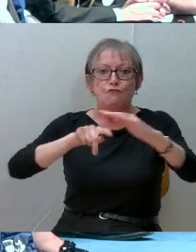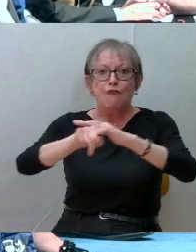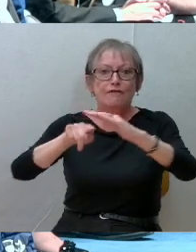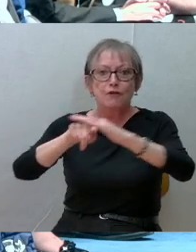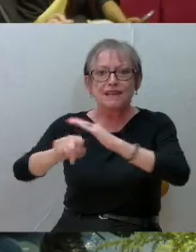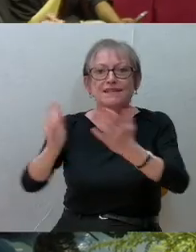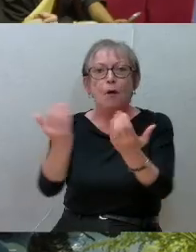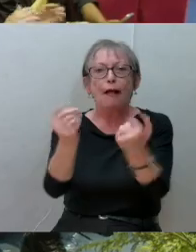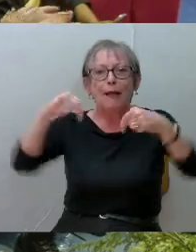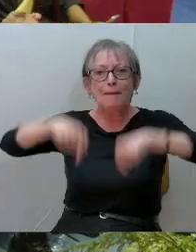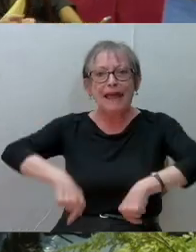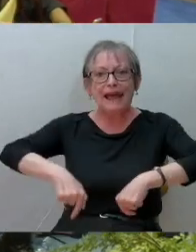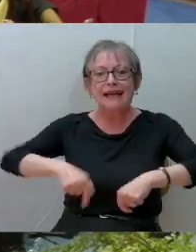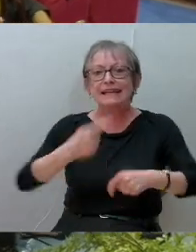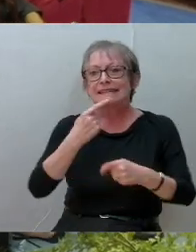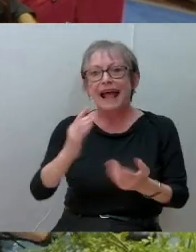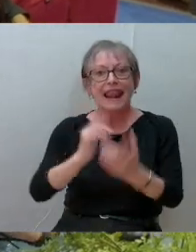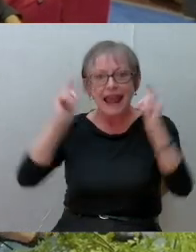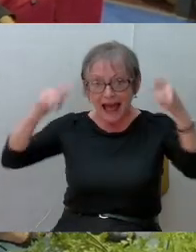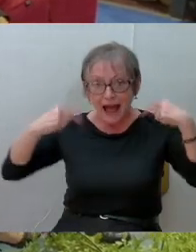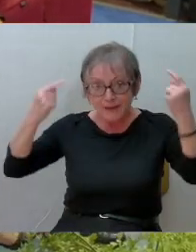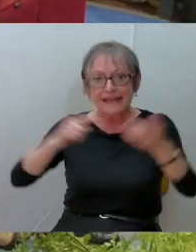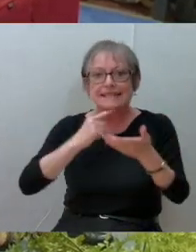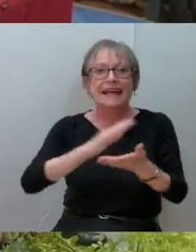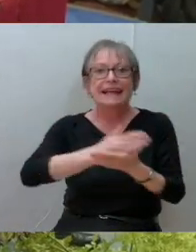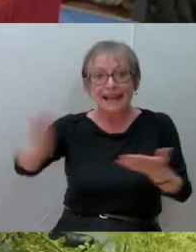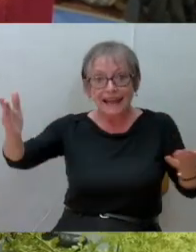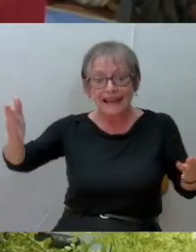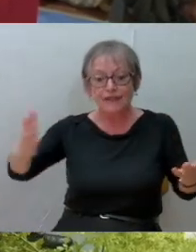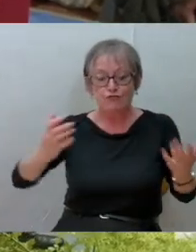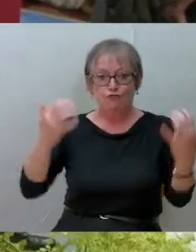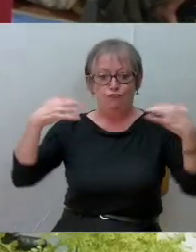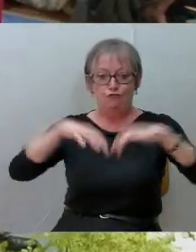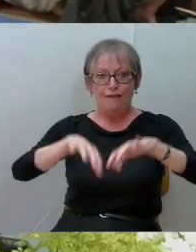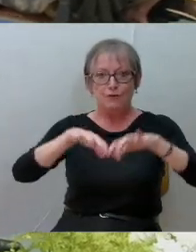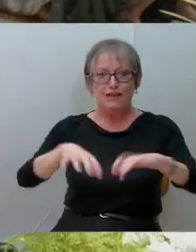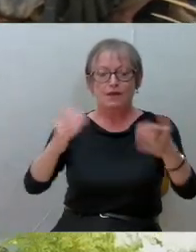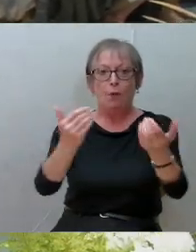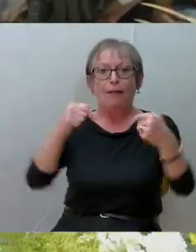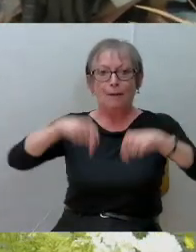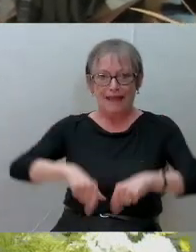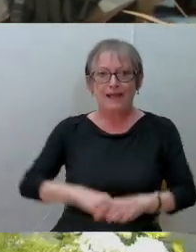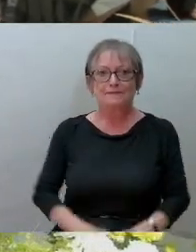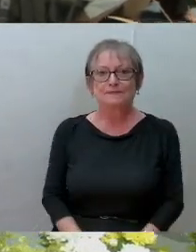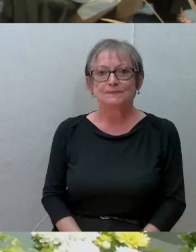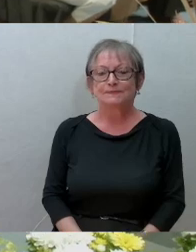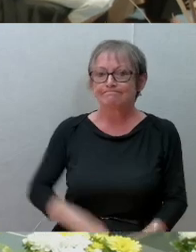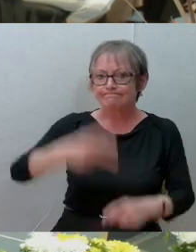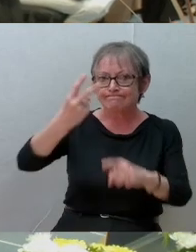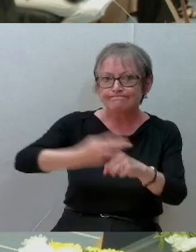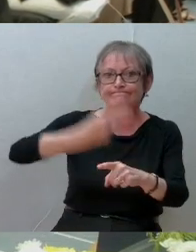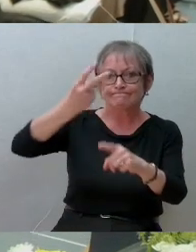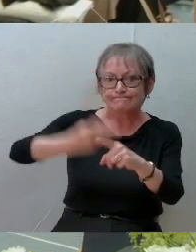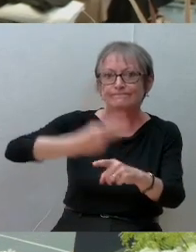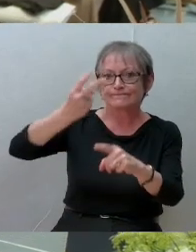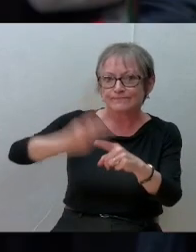welcome here. Say it loud, say it clear. Refugees are welcome here. Say it loud, say